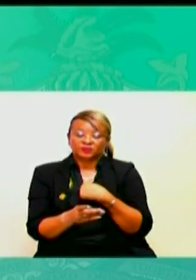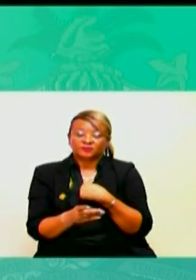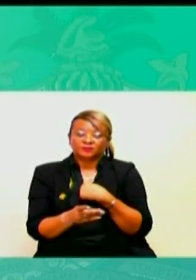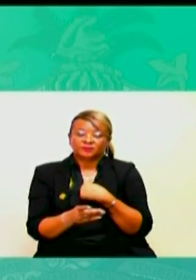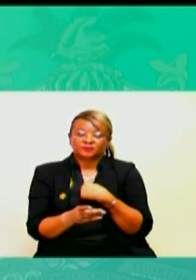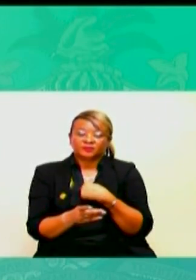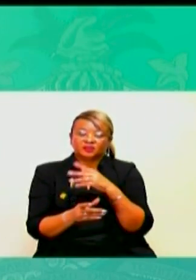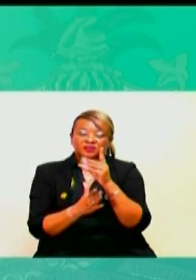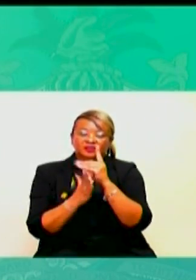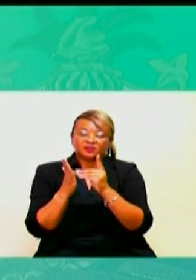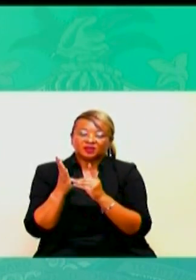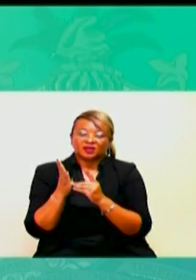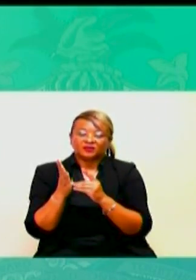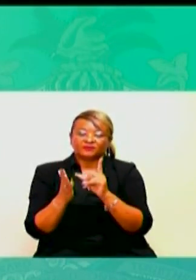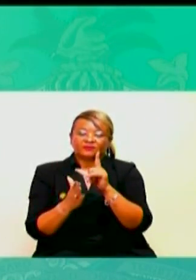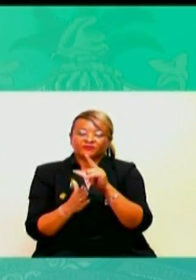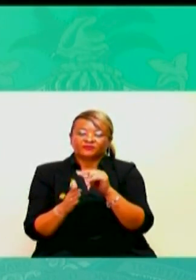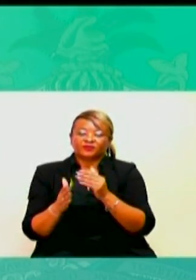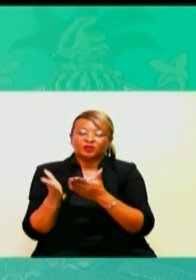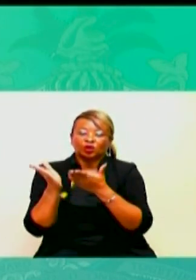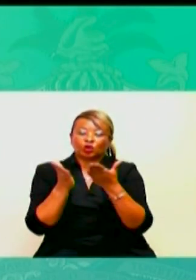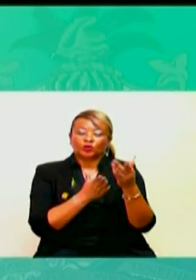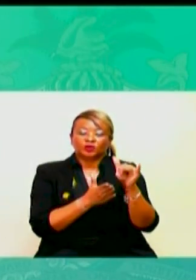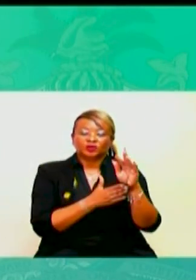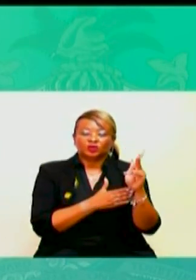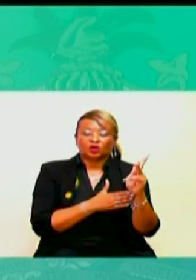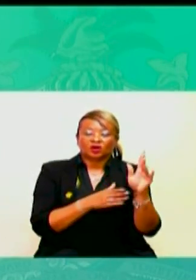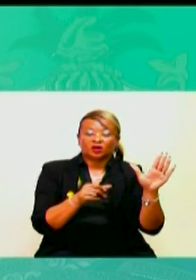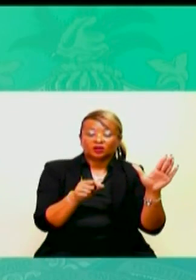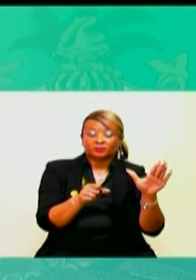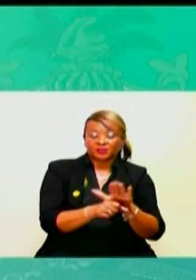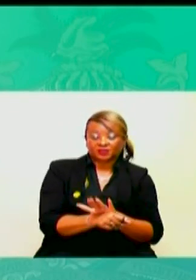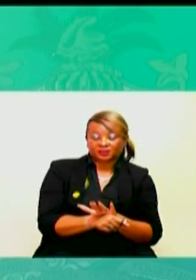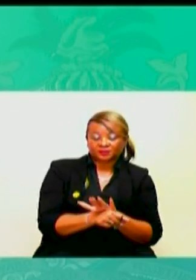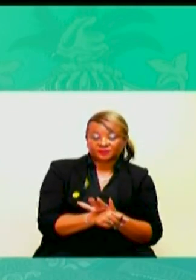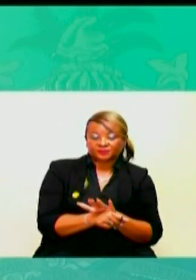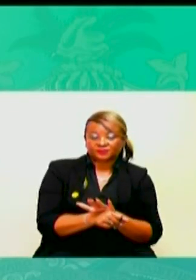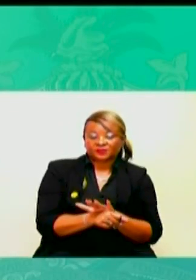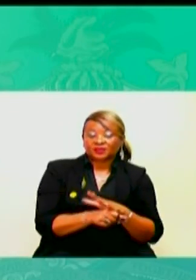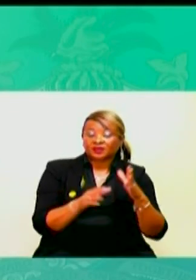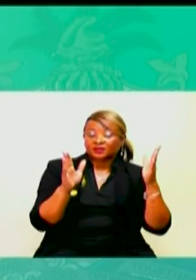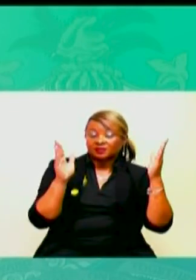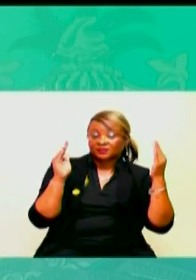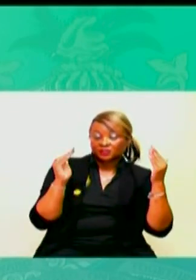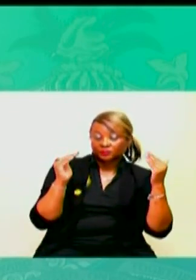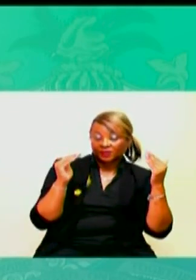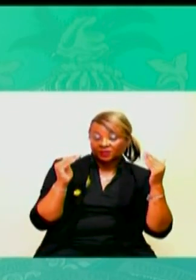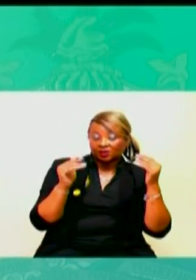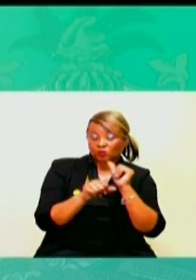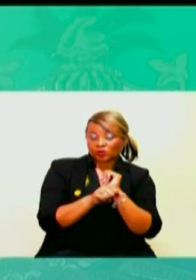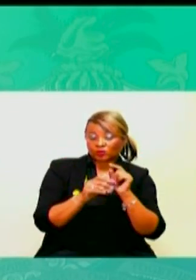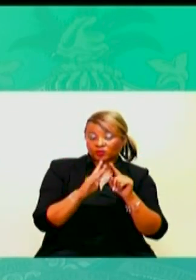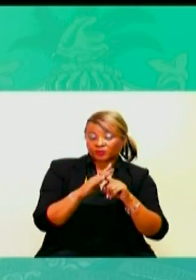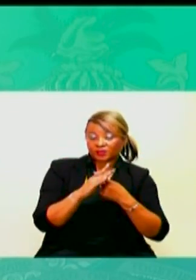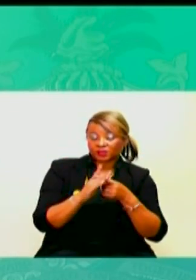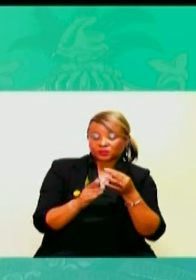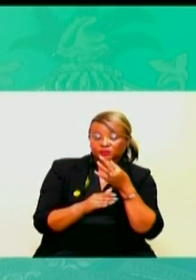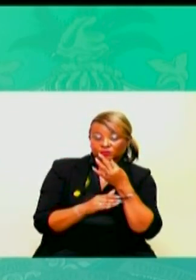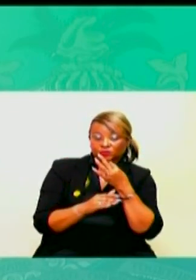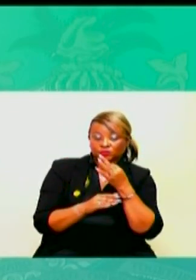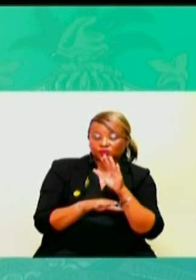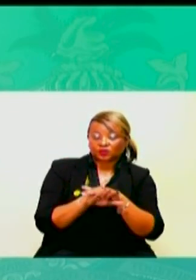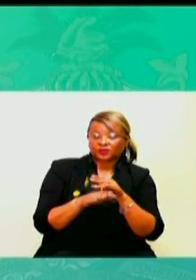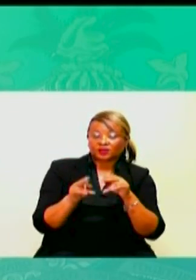the designs for the loading dock in Green Turtle Key are completed. It is expected that work will begin shortly on that